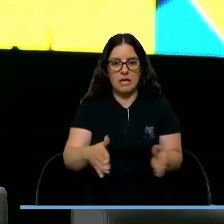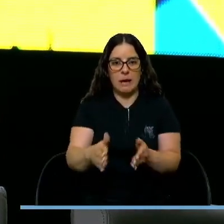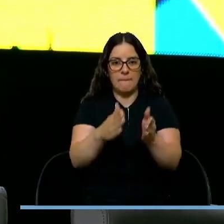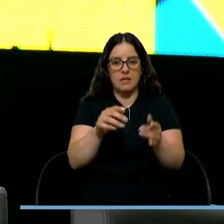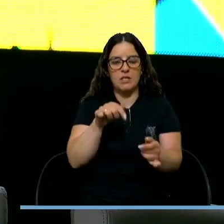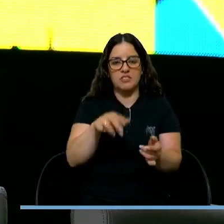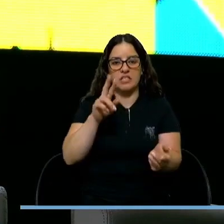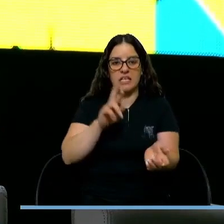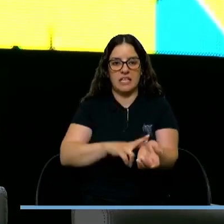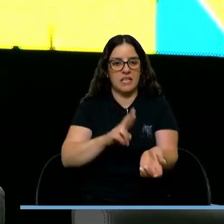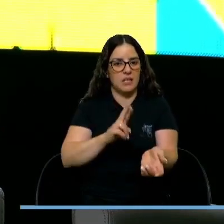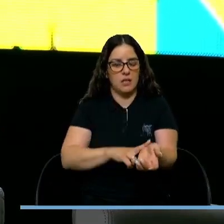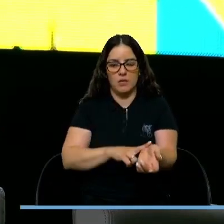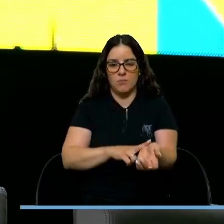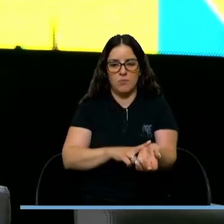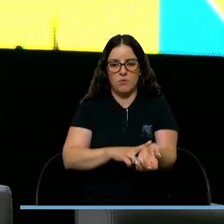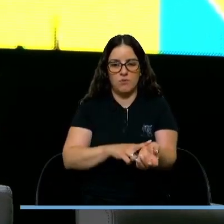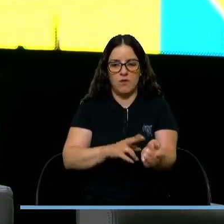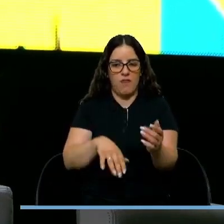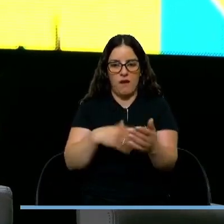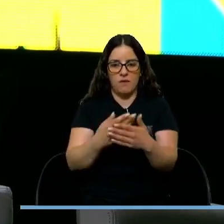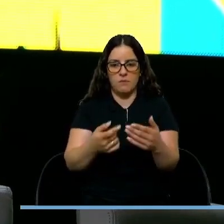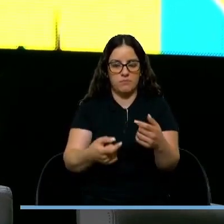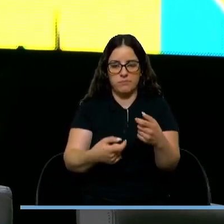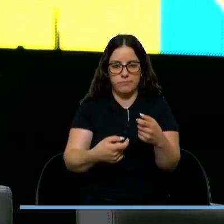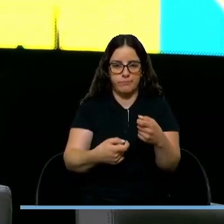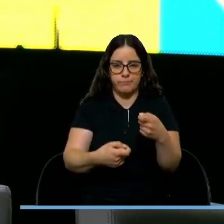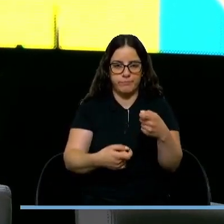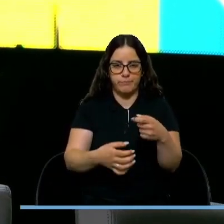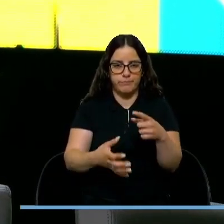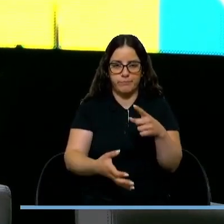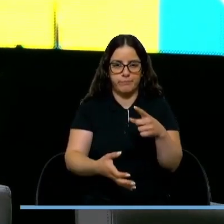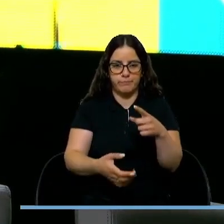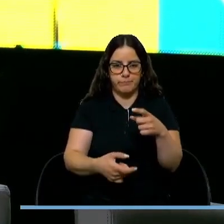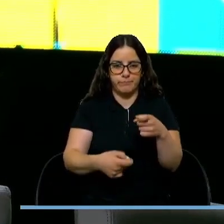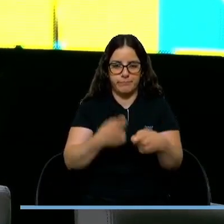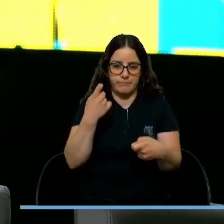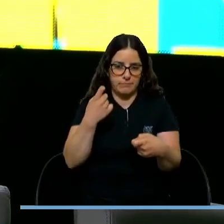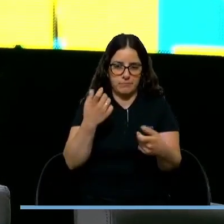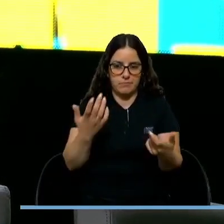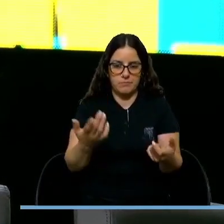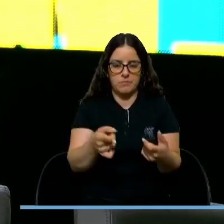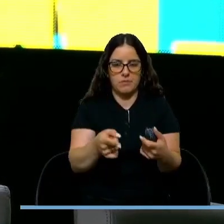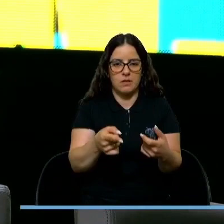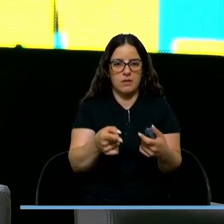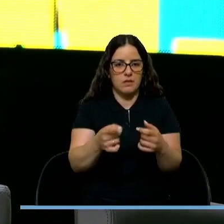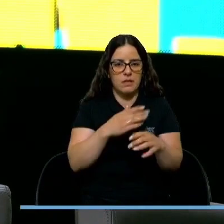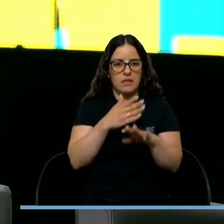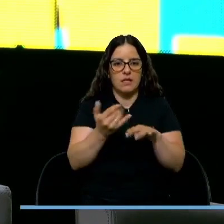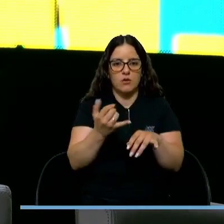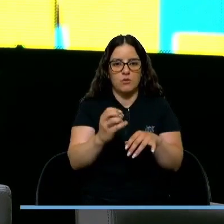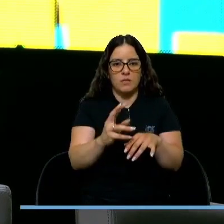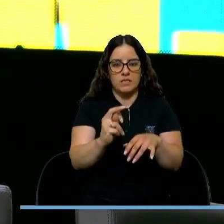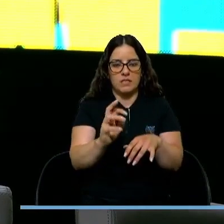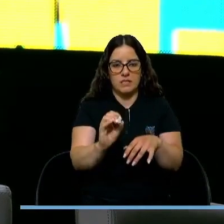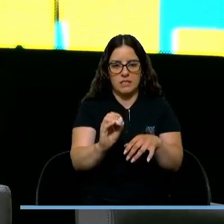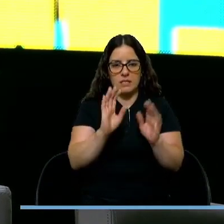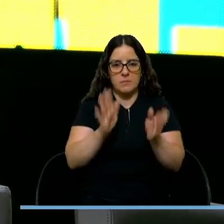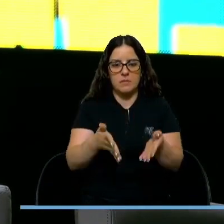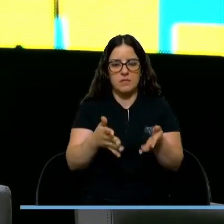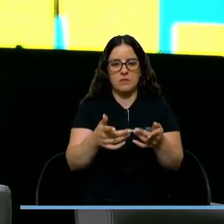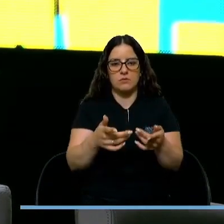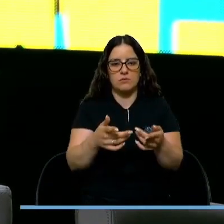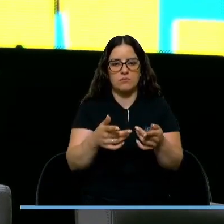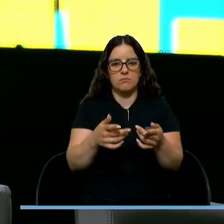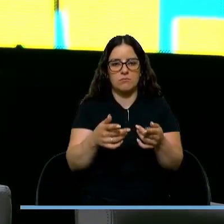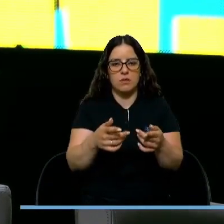and this pace will not allow them to achieve these objectives by 2050. So up to 2030, there